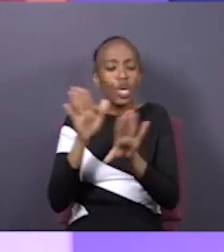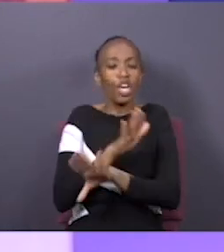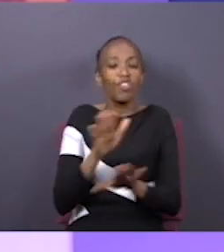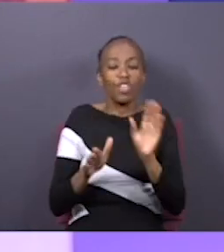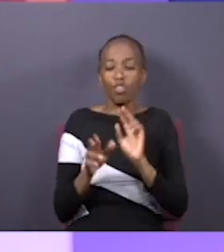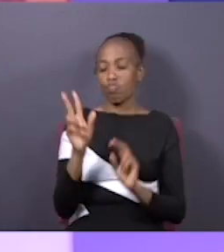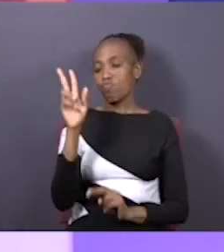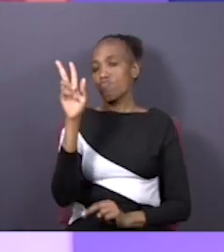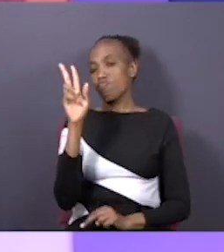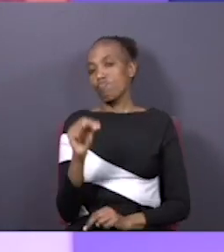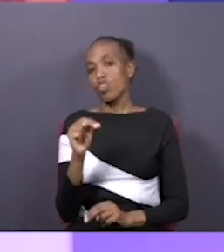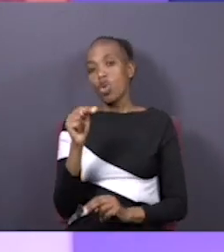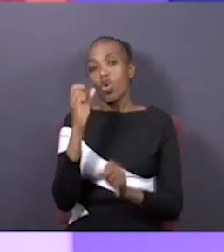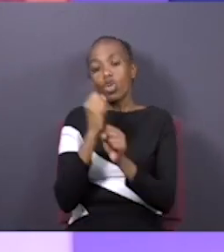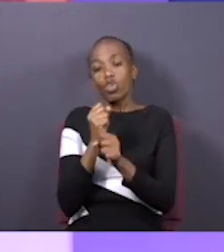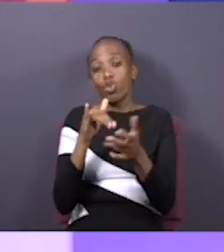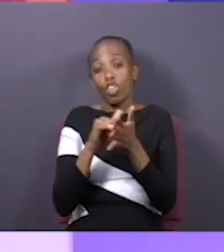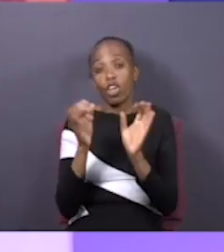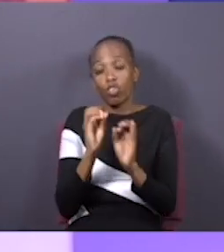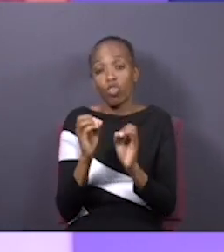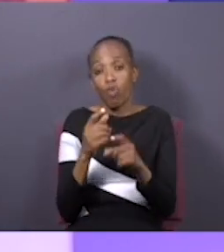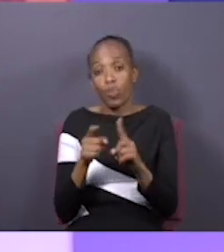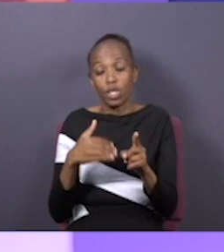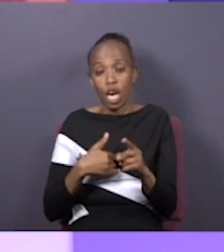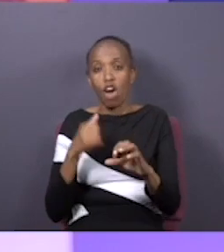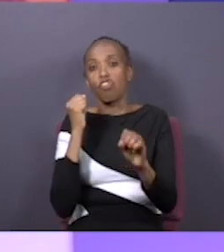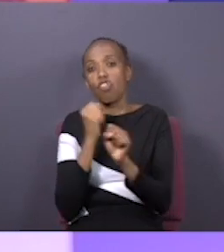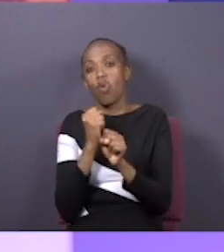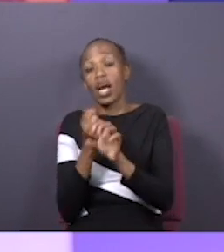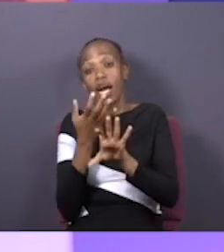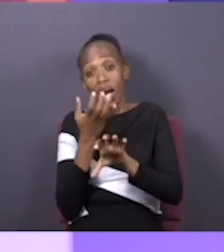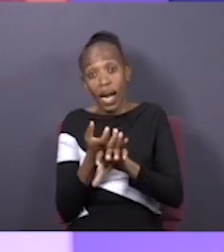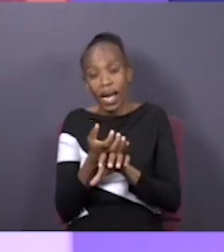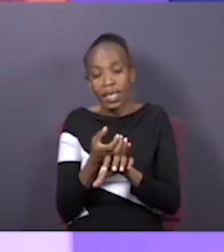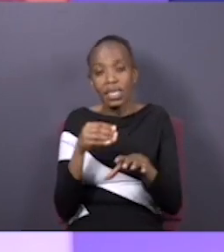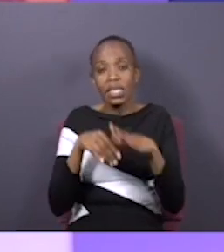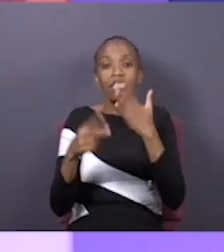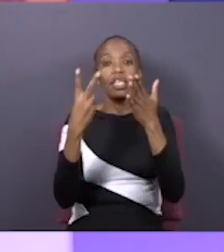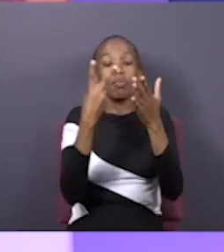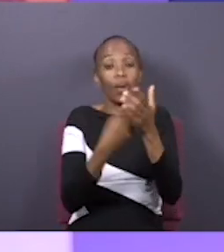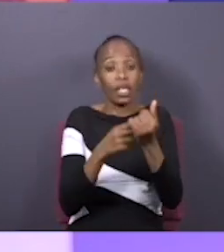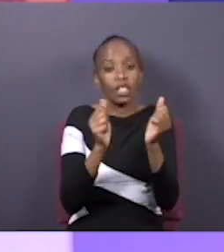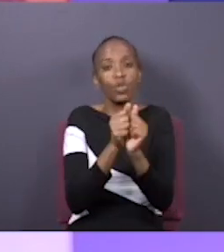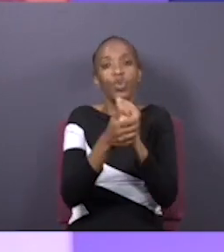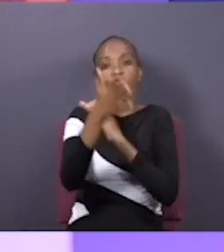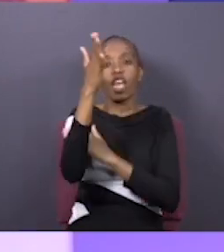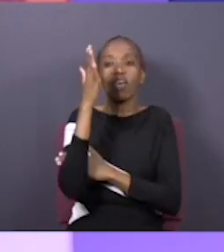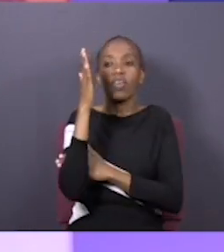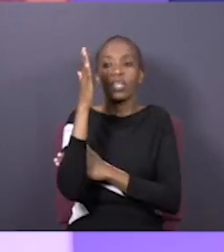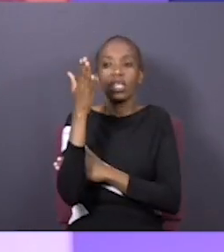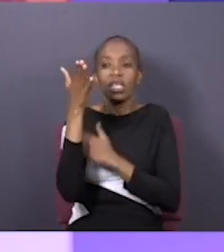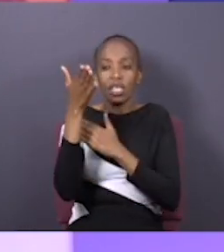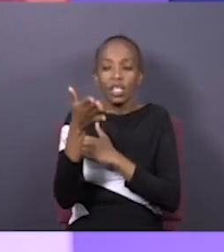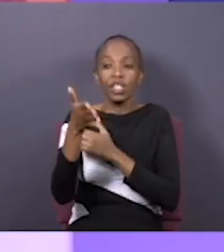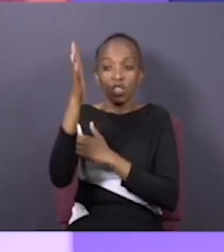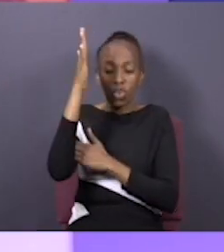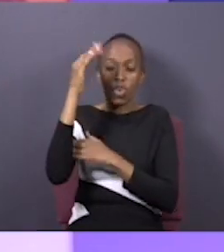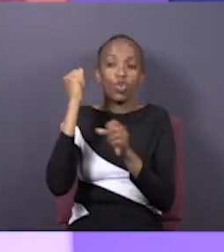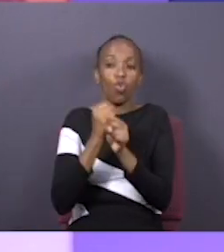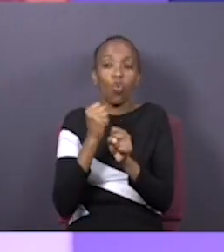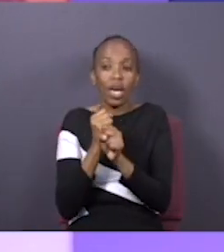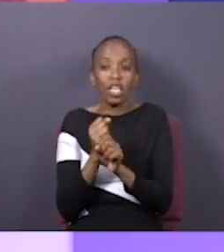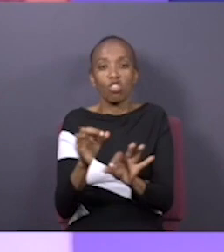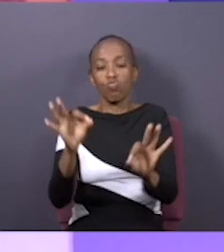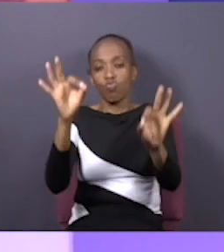all. No, we will not do like that. We will work hard in partnership with God. This is called